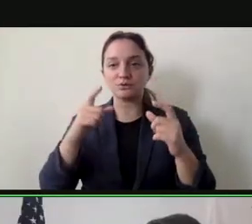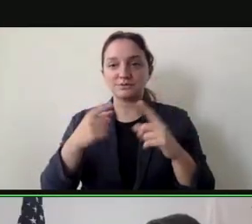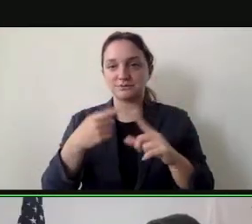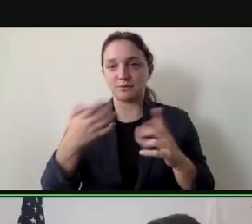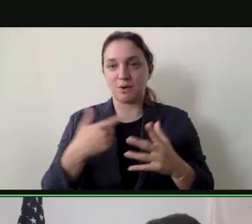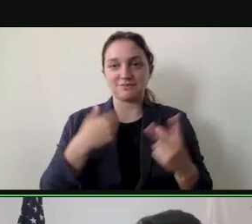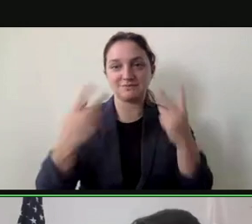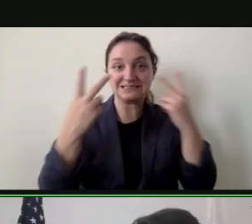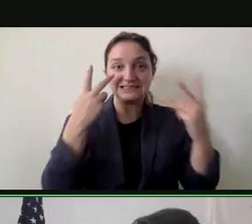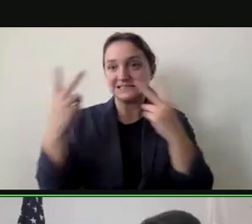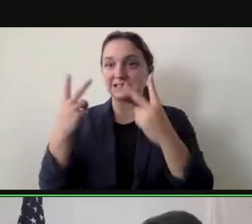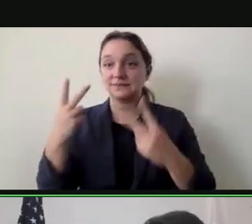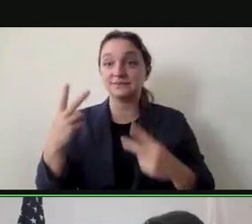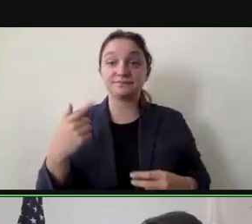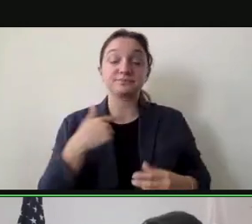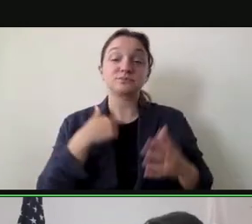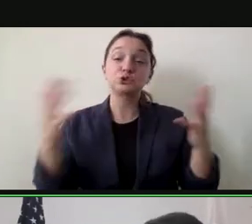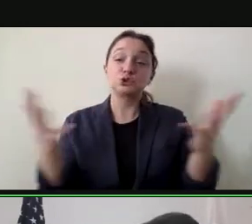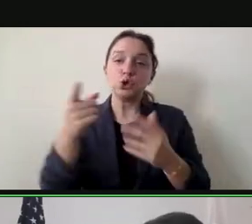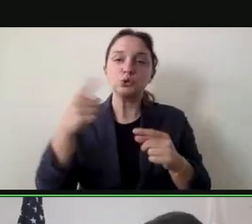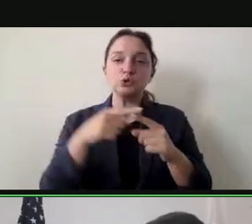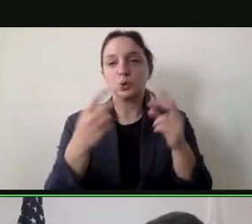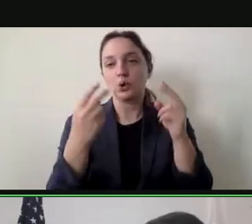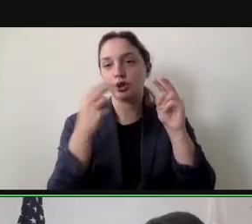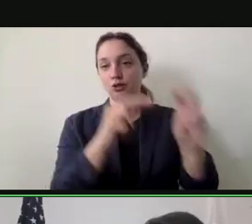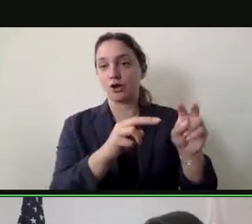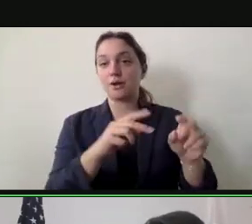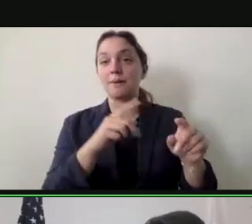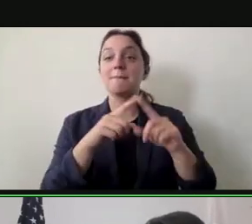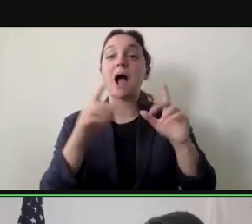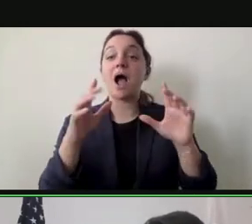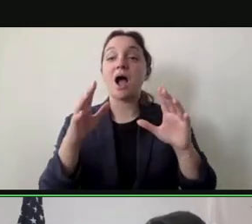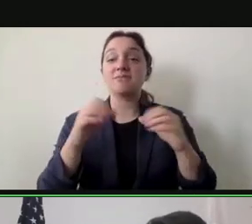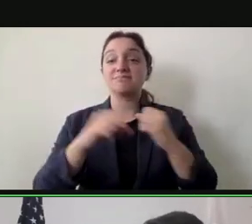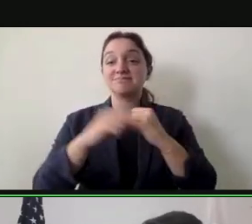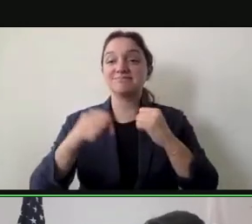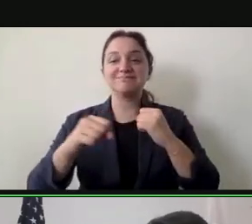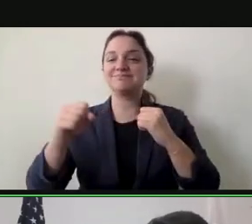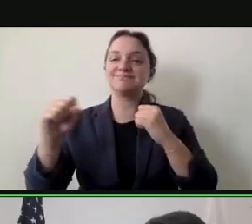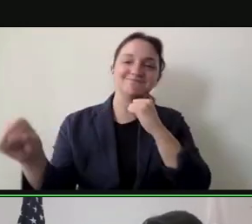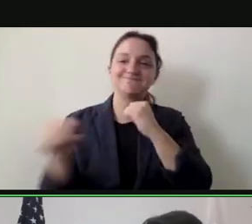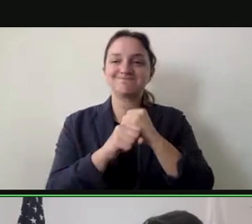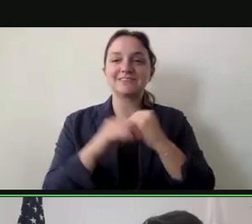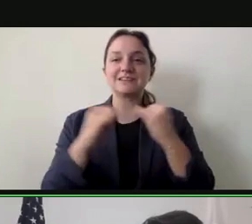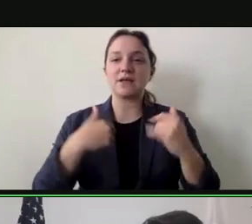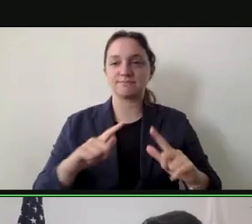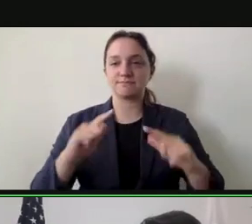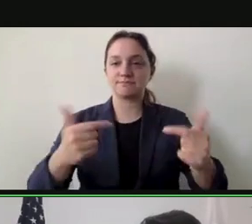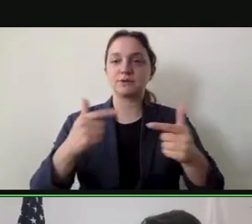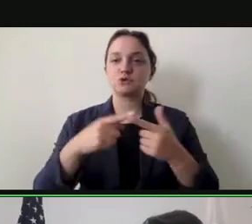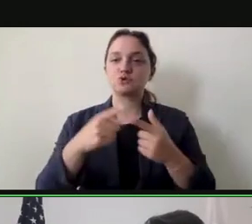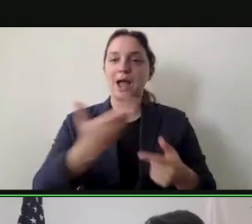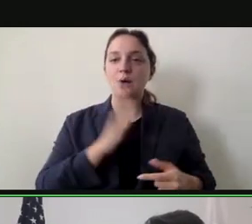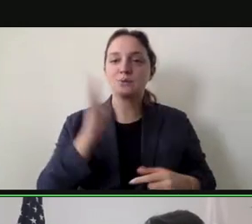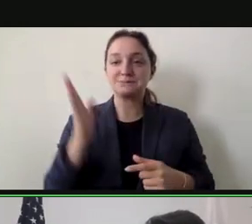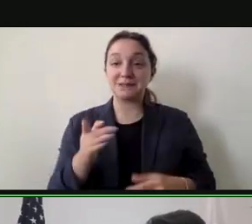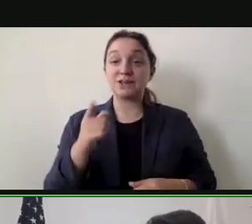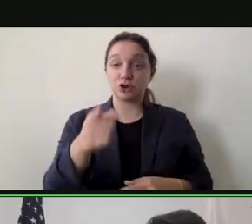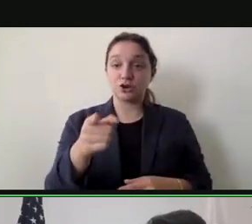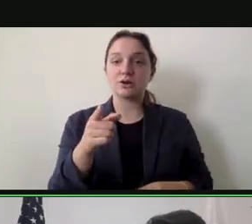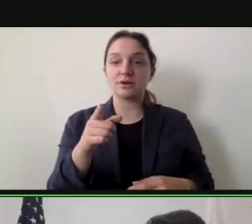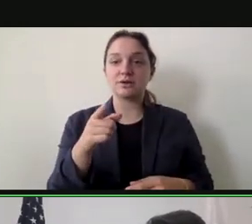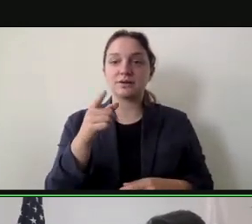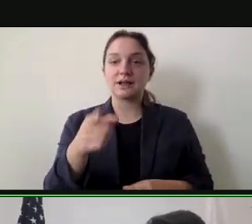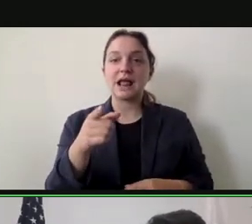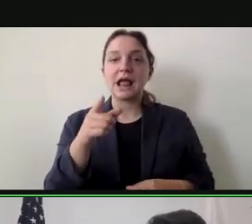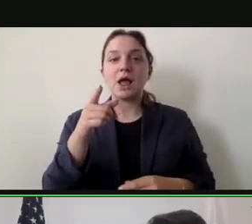I would call your attention to that. But without further ado, I'd love to go to our speaker. Here's the site as mentioned. Join us on Twitter